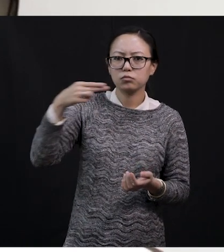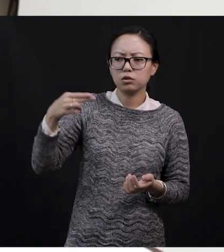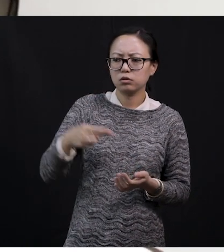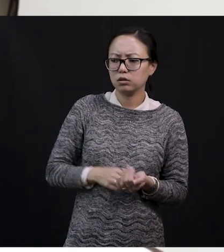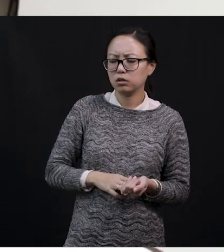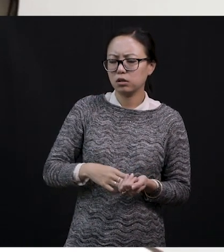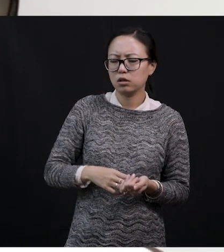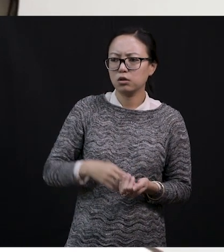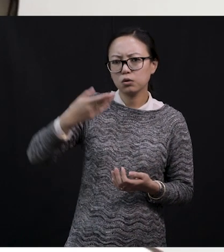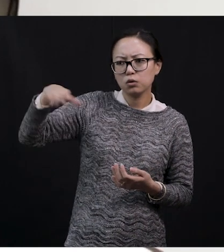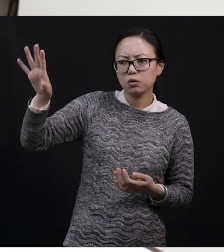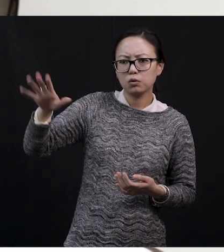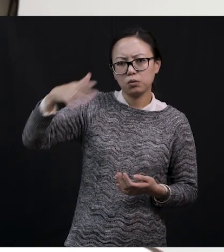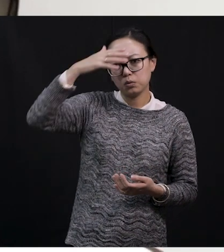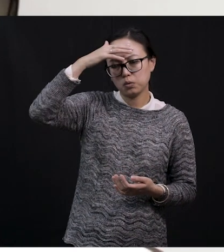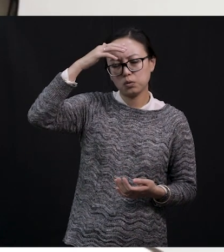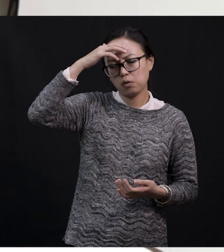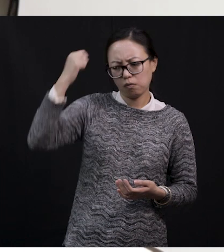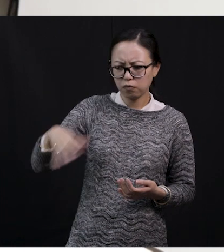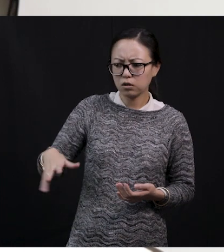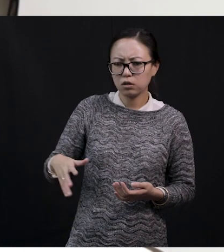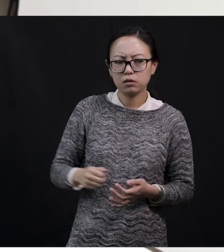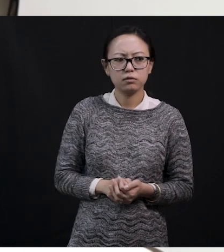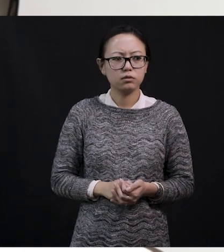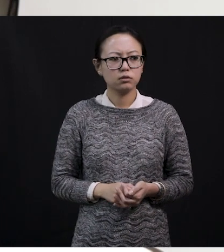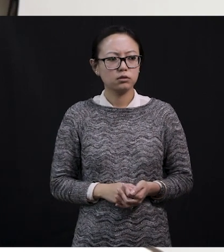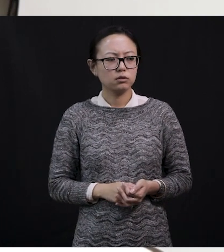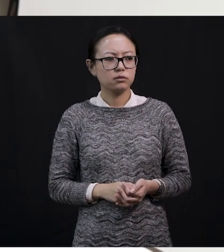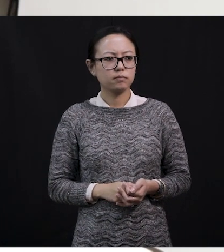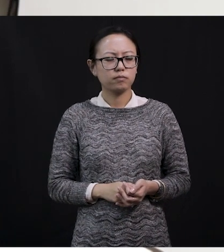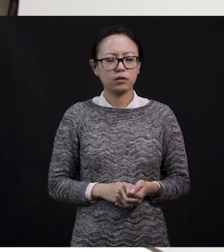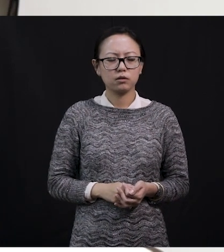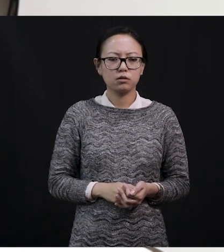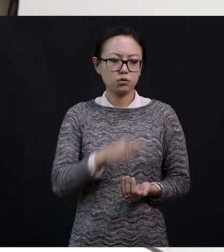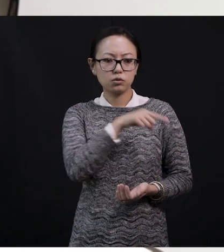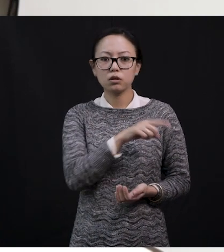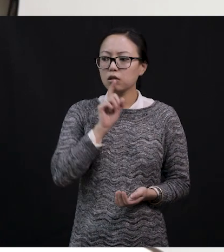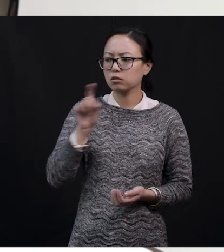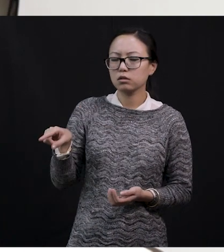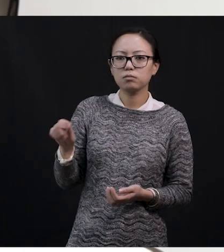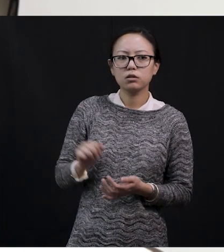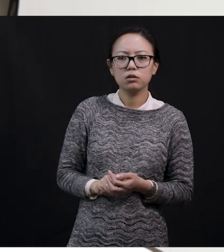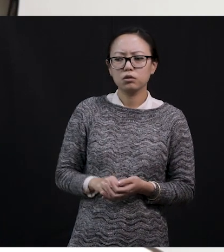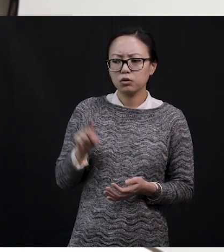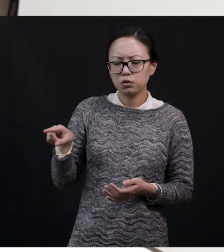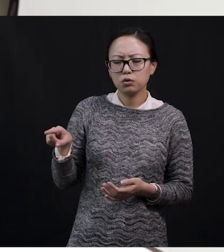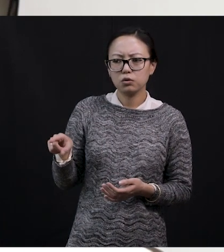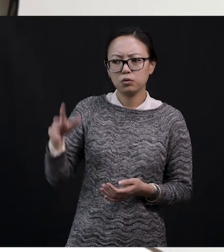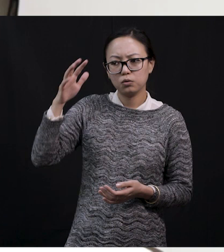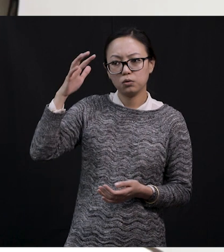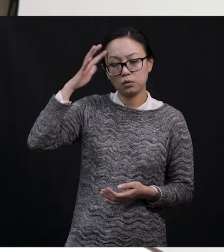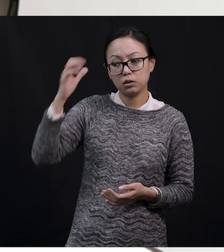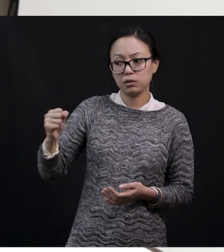Do you remember what my last job was? He asked him, do you remember what is my last job? Trying to test his